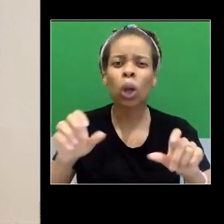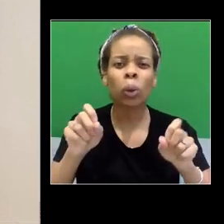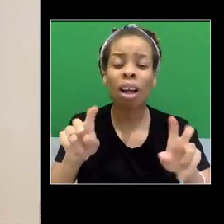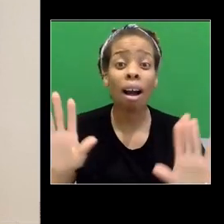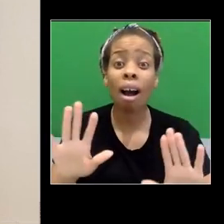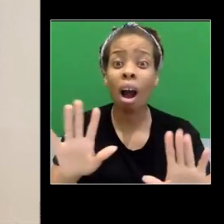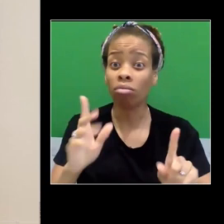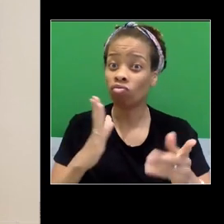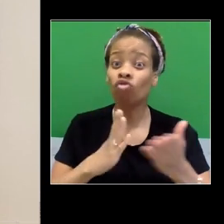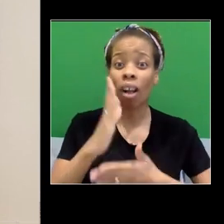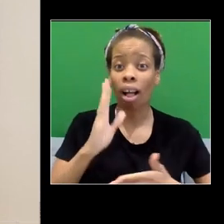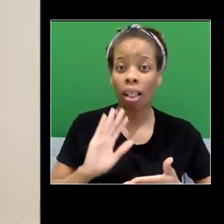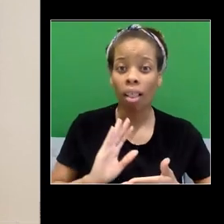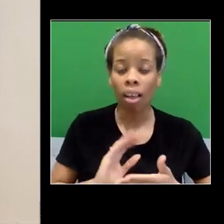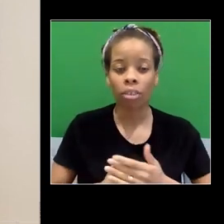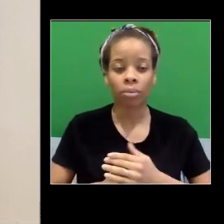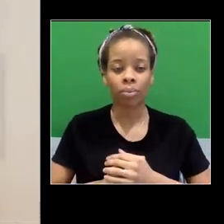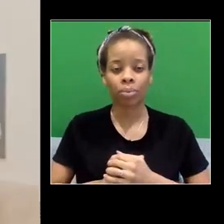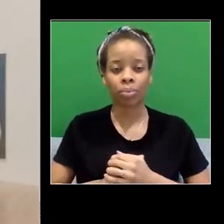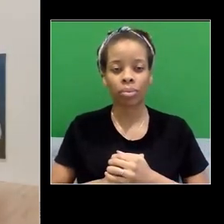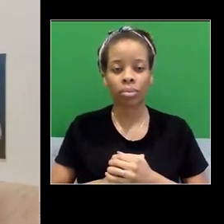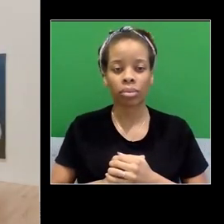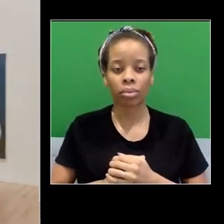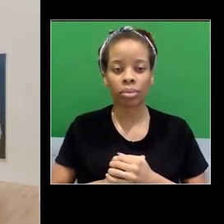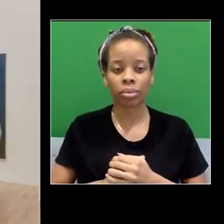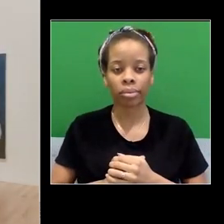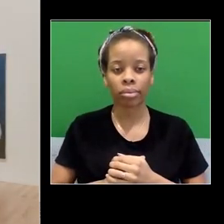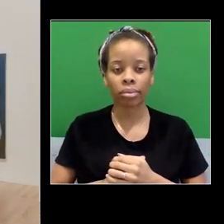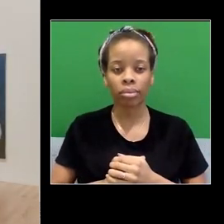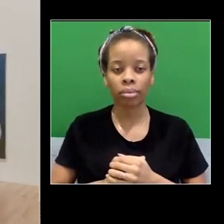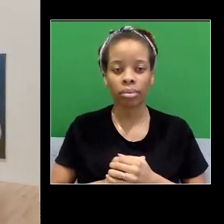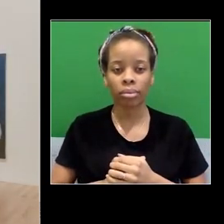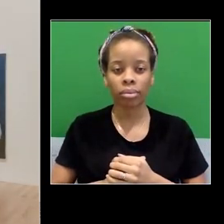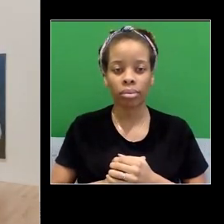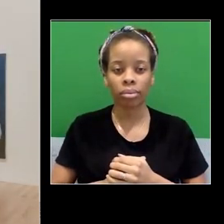And much in the way that I think of someone like Sickert or